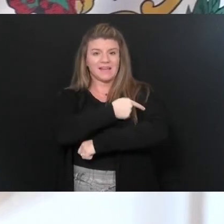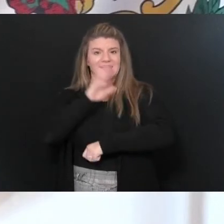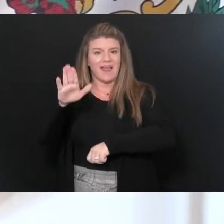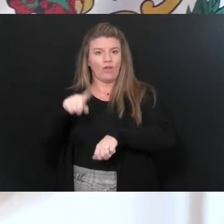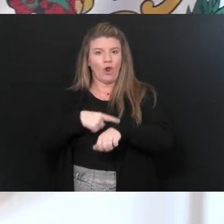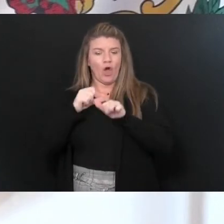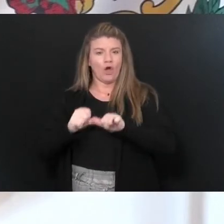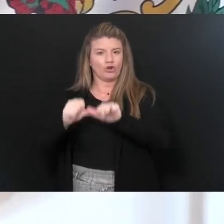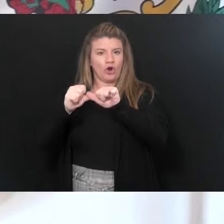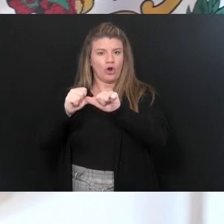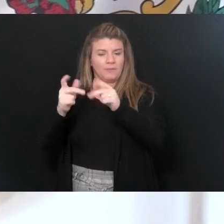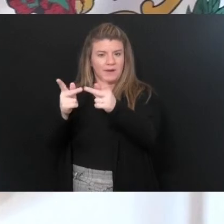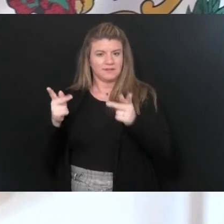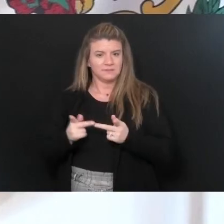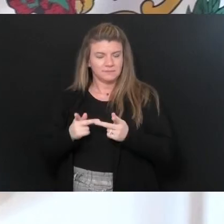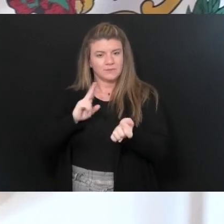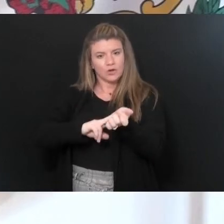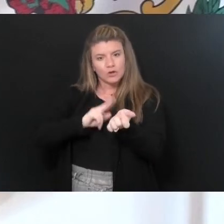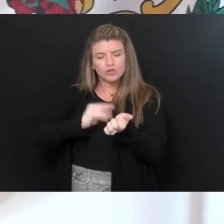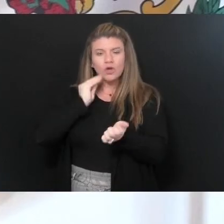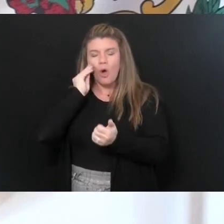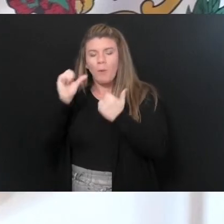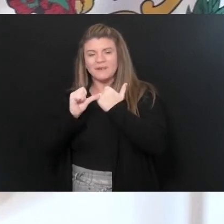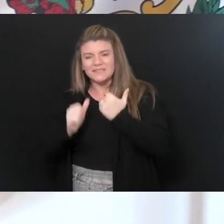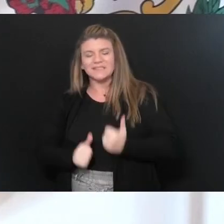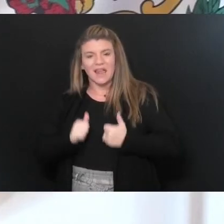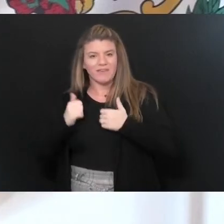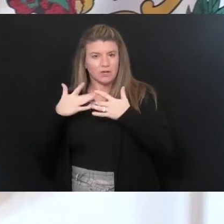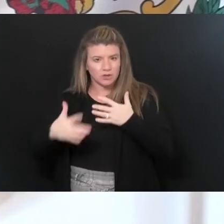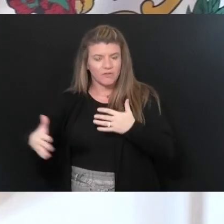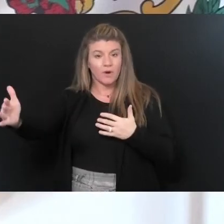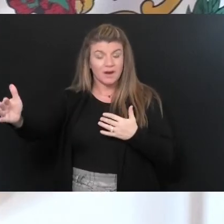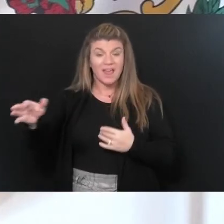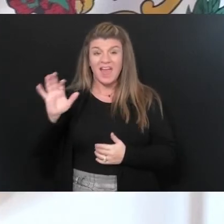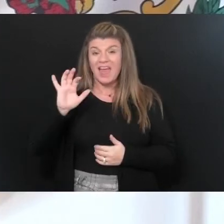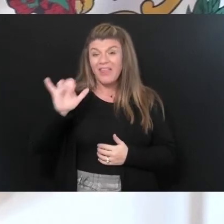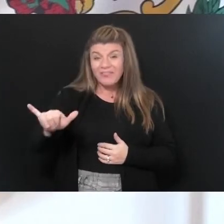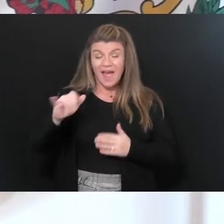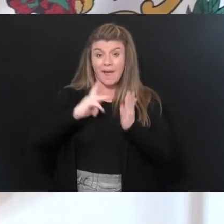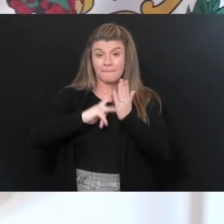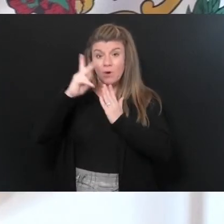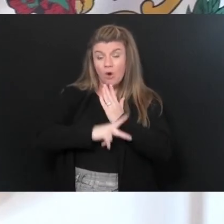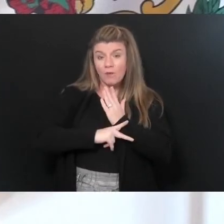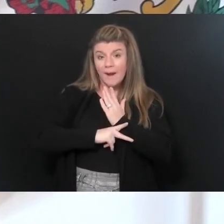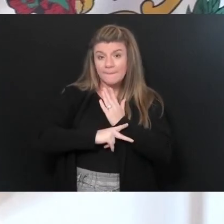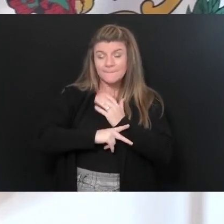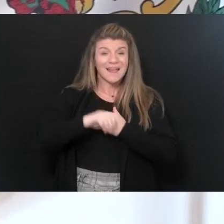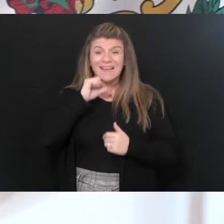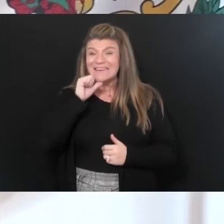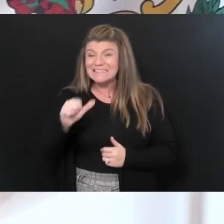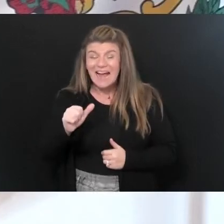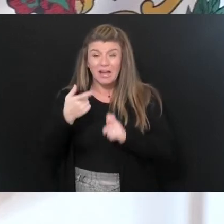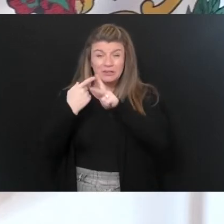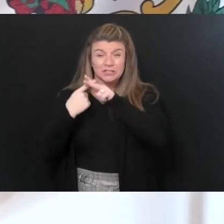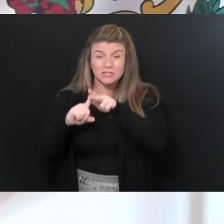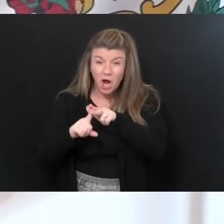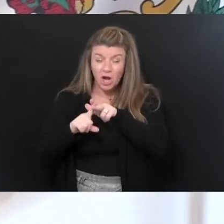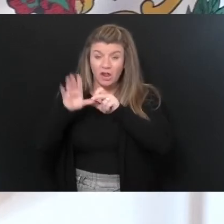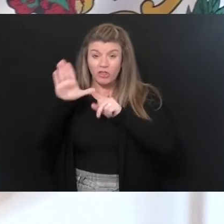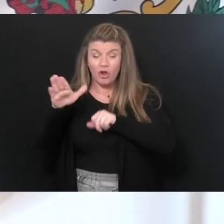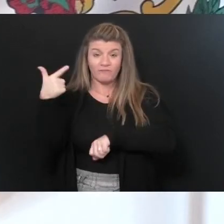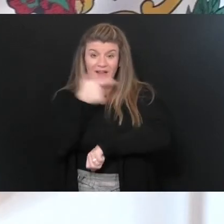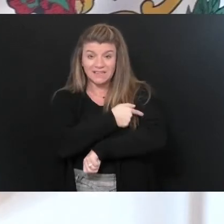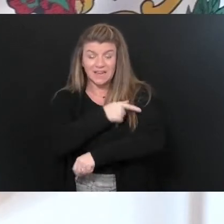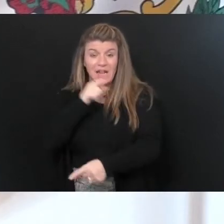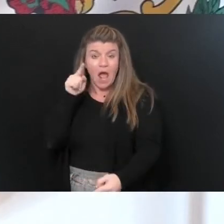care residents, nursing homes, assisted living, and so on. That program isn't going to start vaccinating its